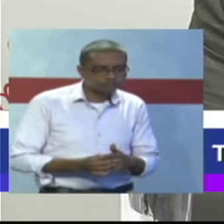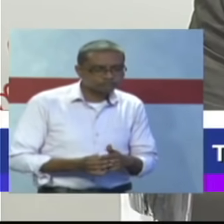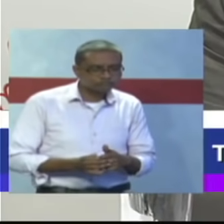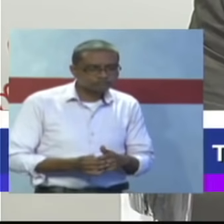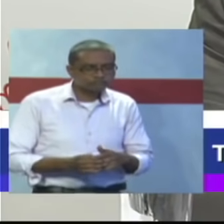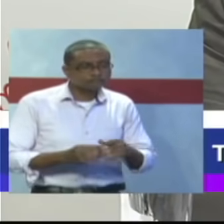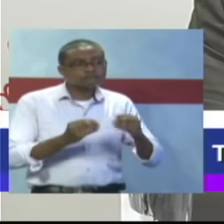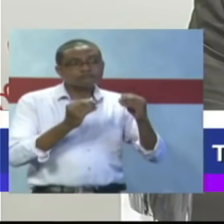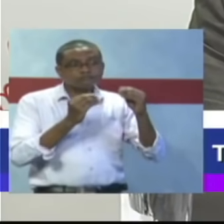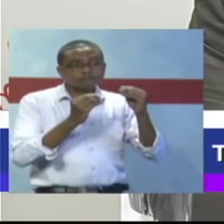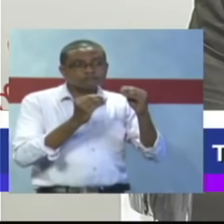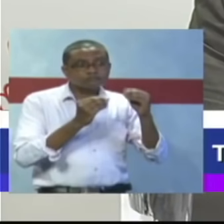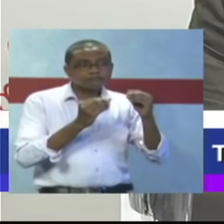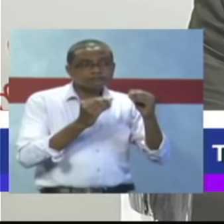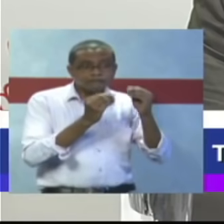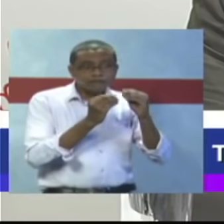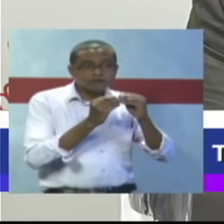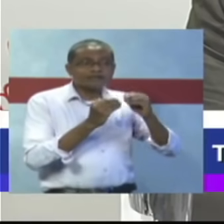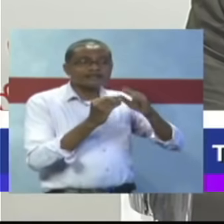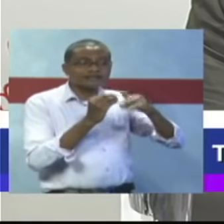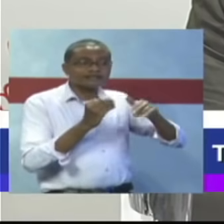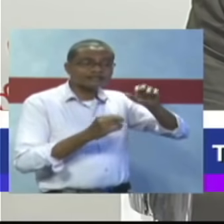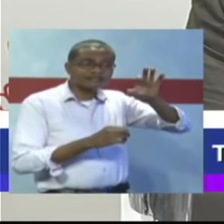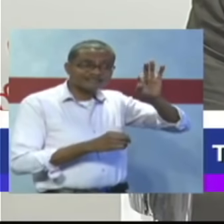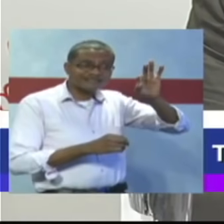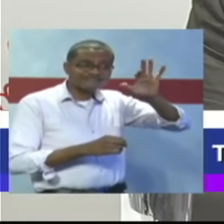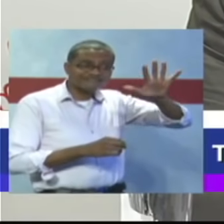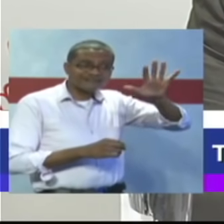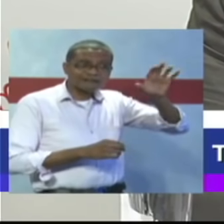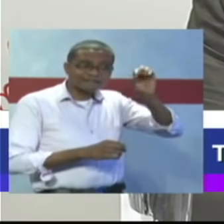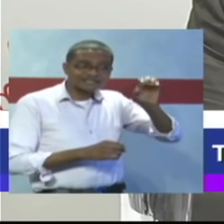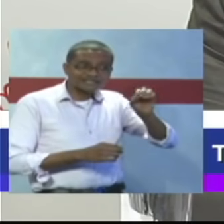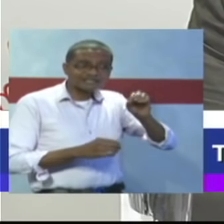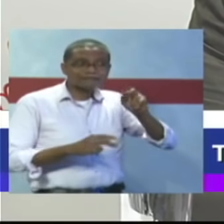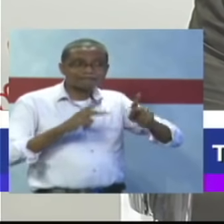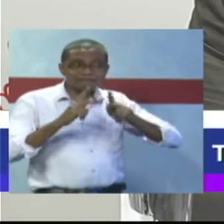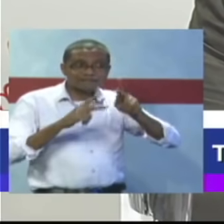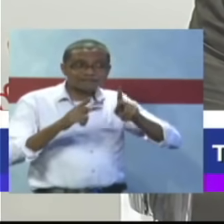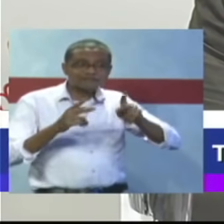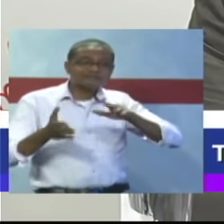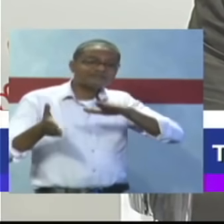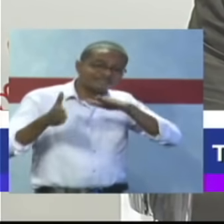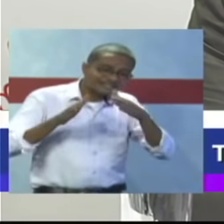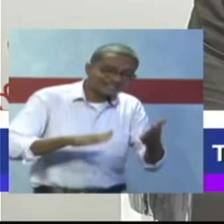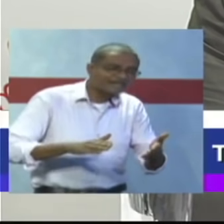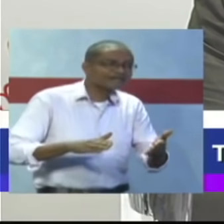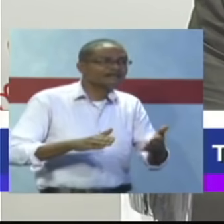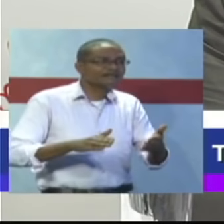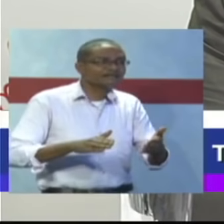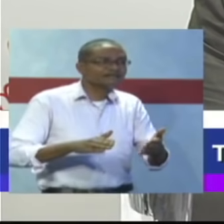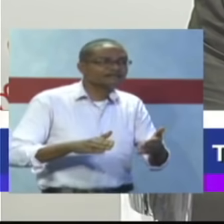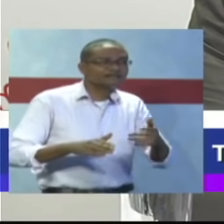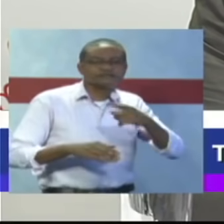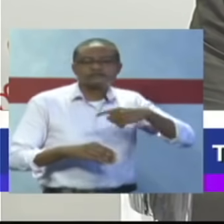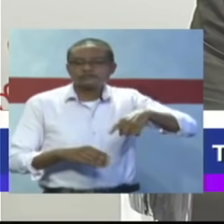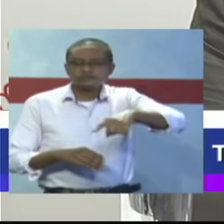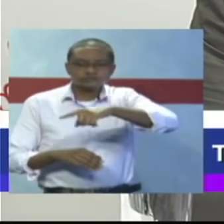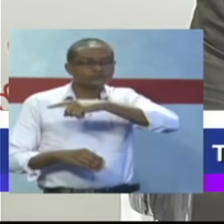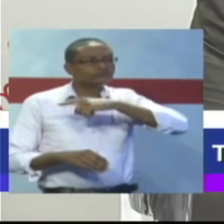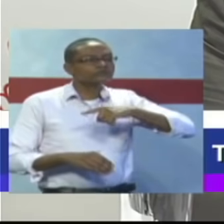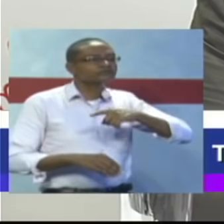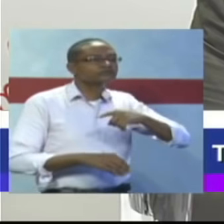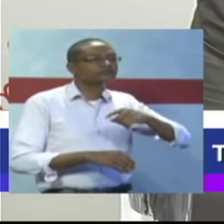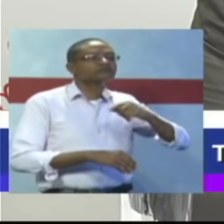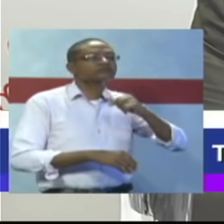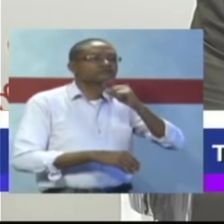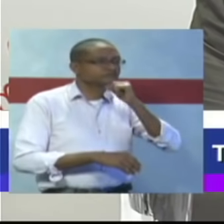majority, more than 95%, have been the unvaccinated individuals. So again, the